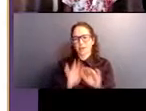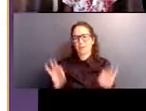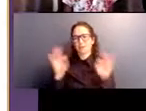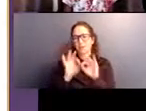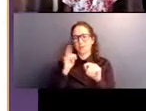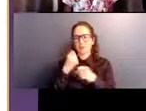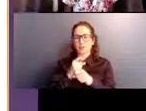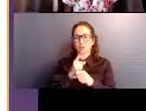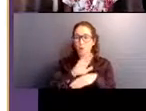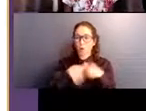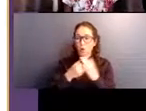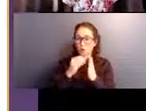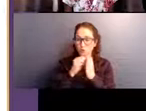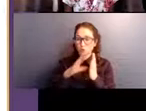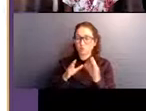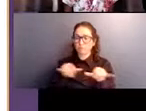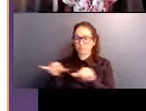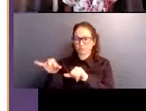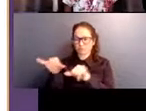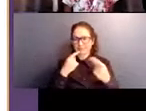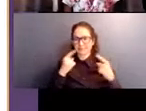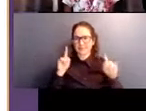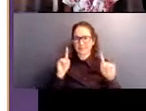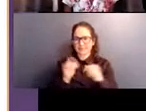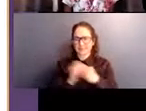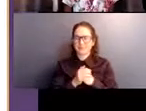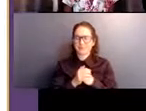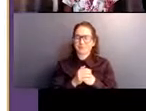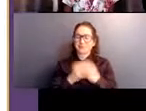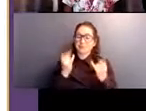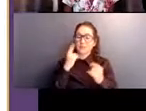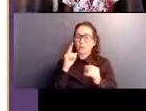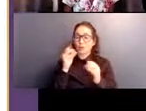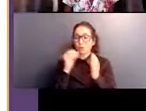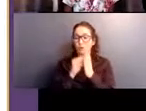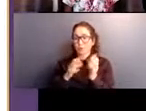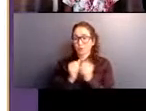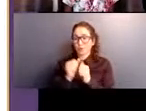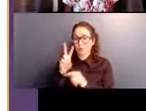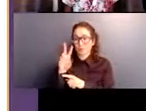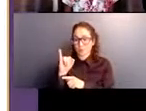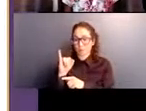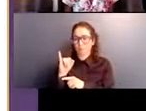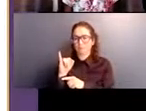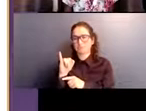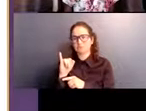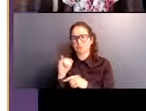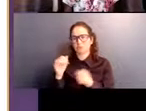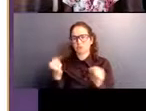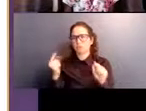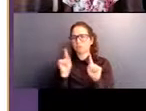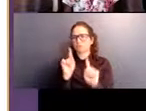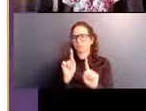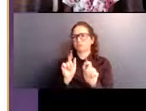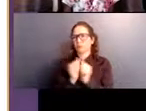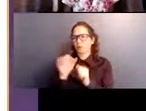ensure all students have success. For students who have visual impairment, you want to pair them with another